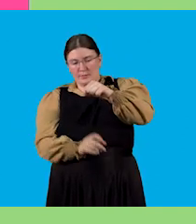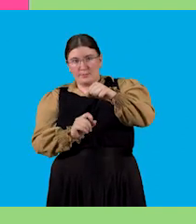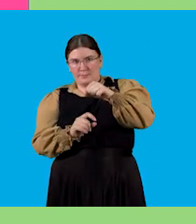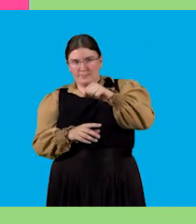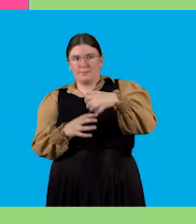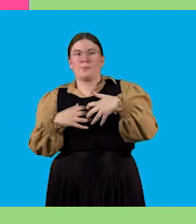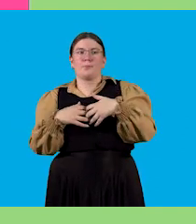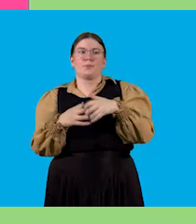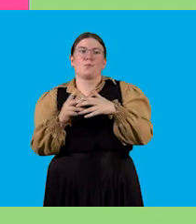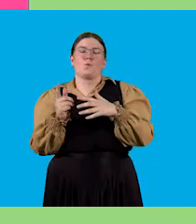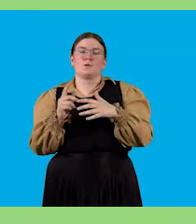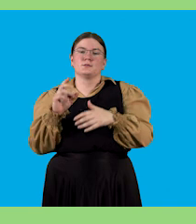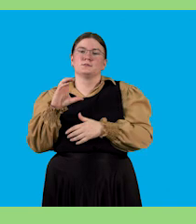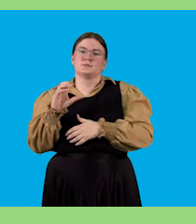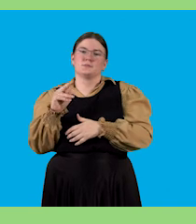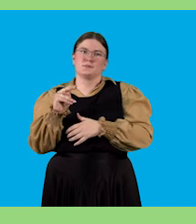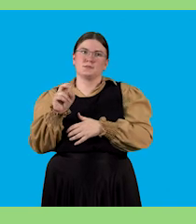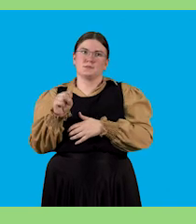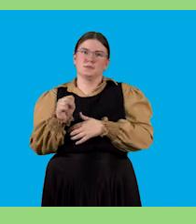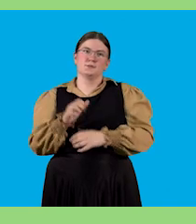central nervous system.